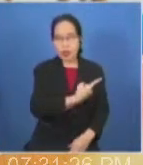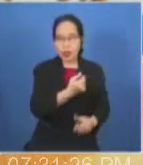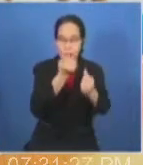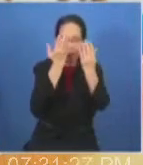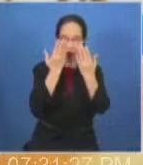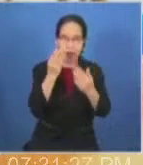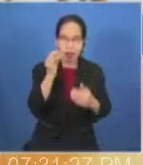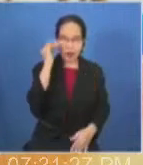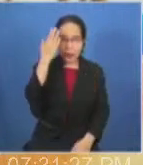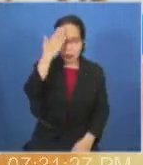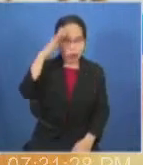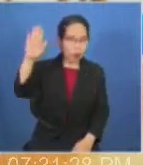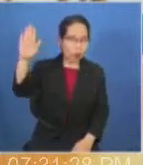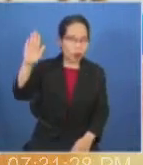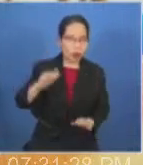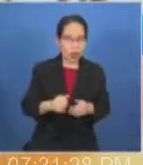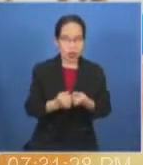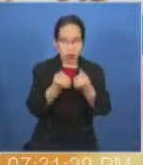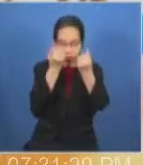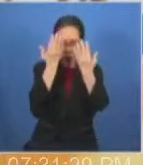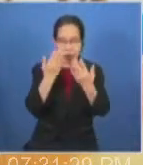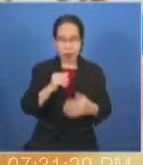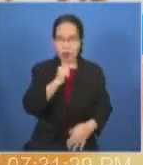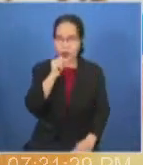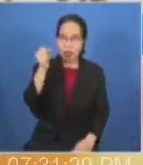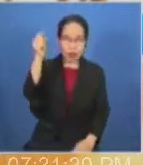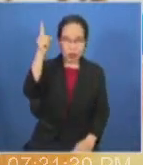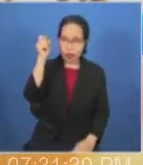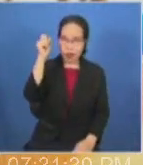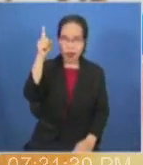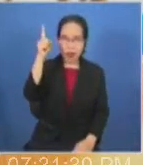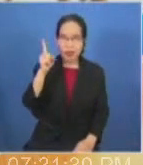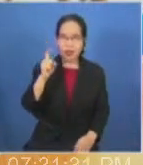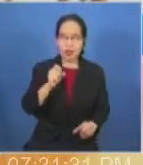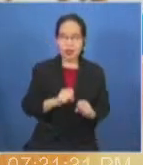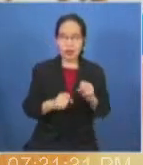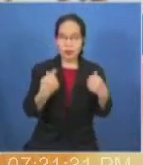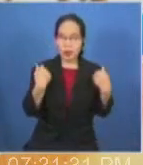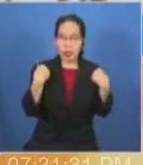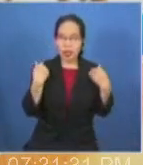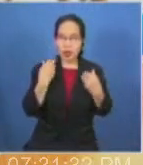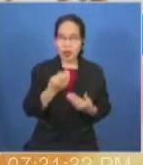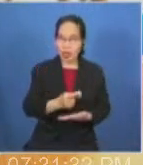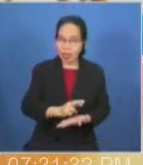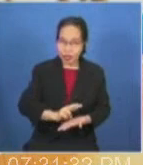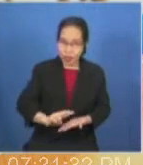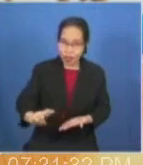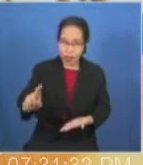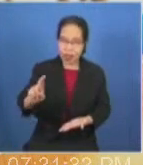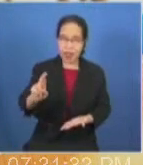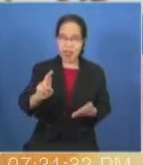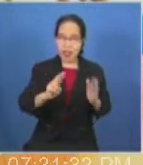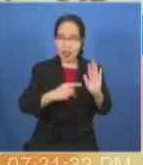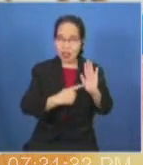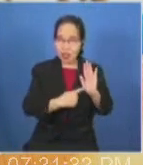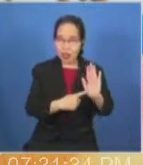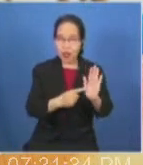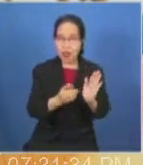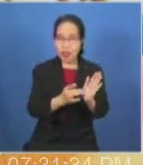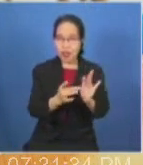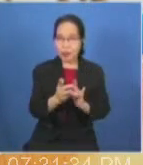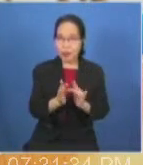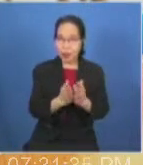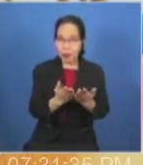know? How are we going to obey if we don't understand? And so there is righteousness being